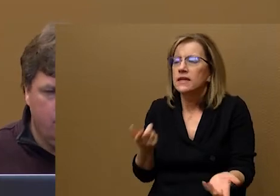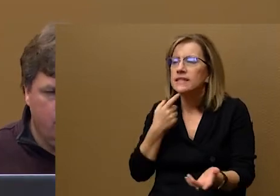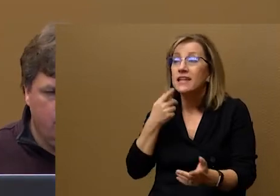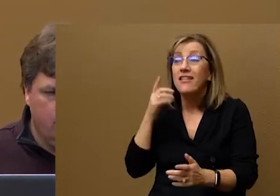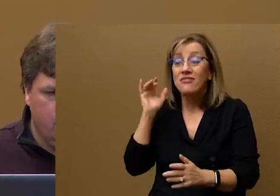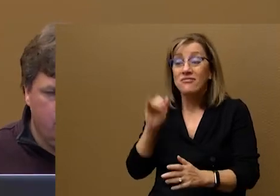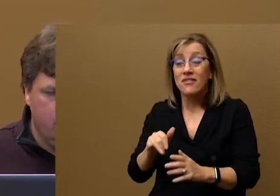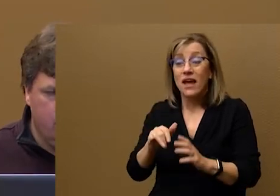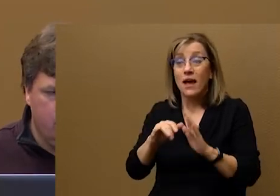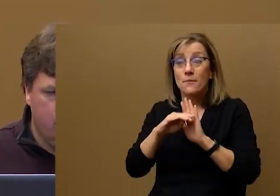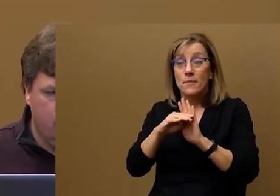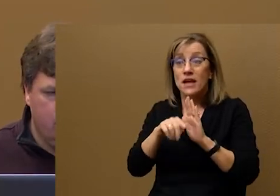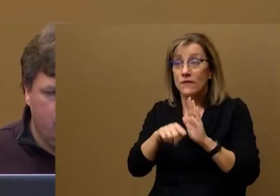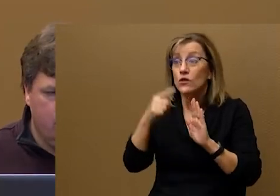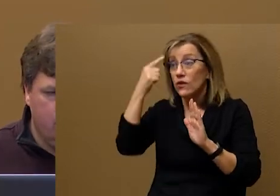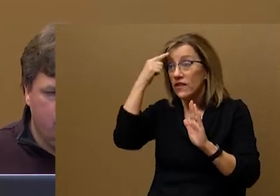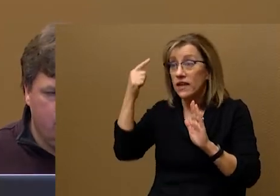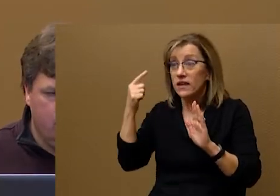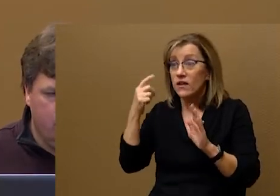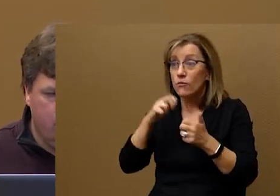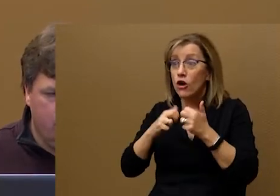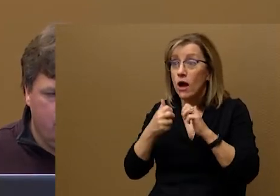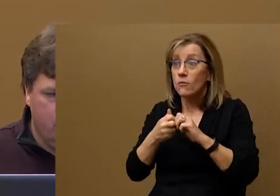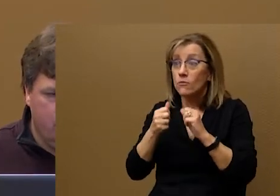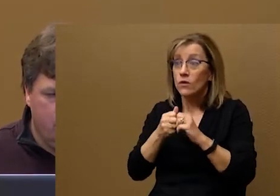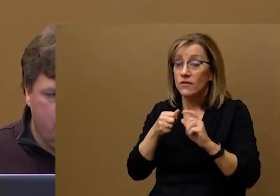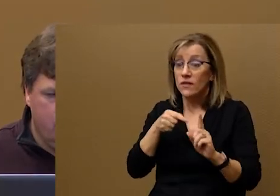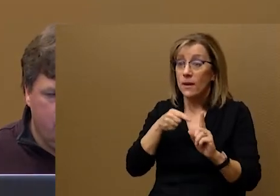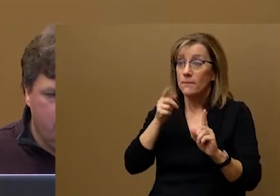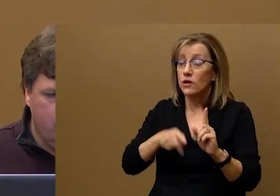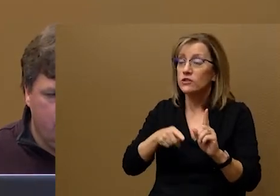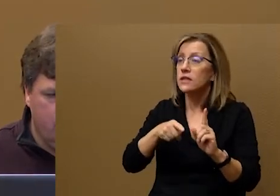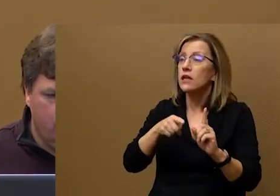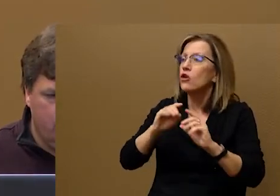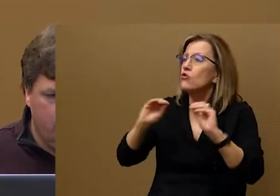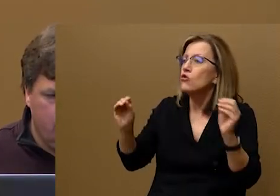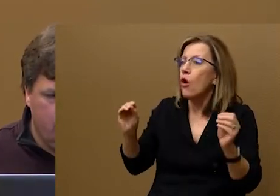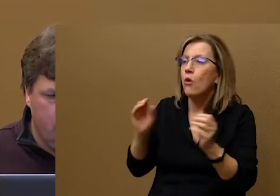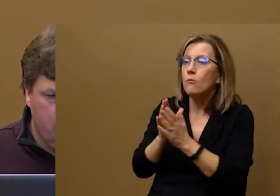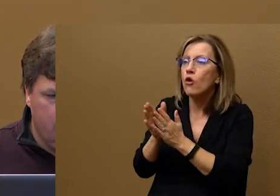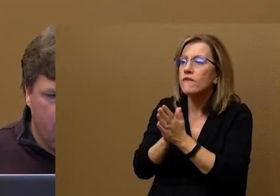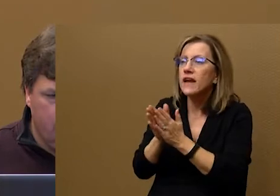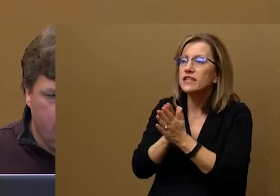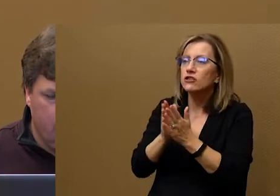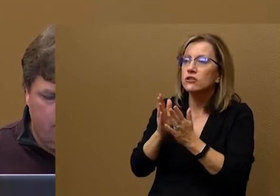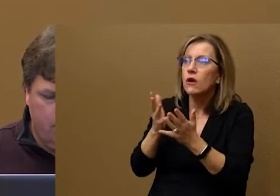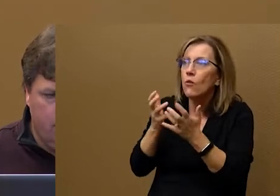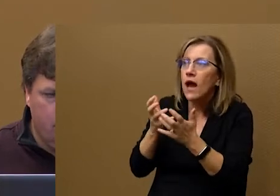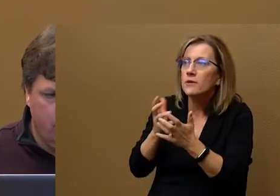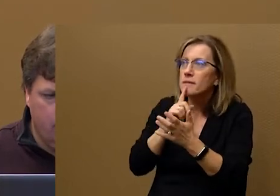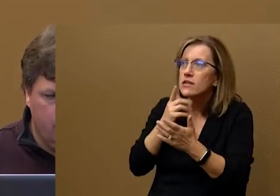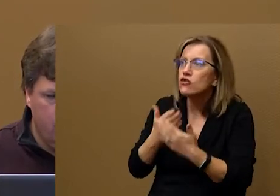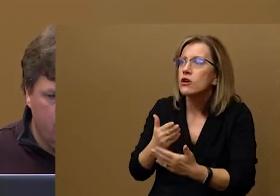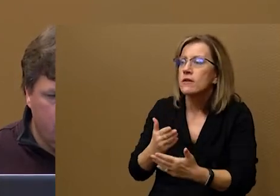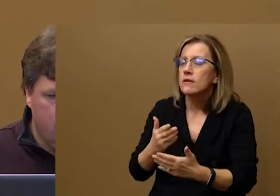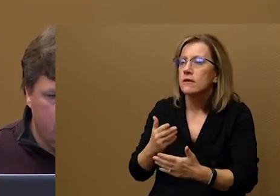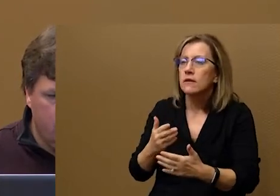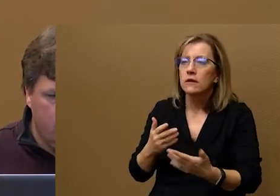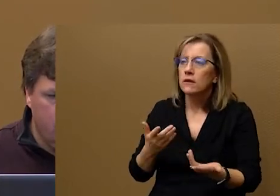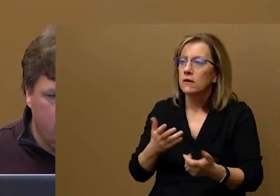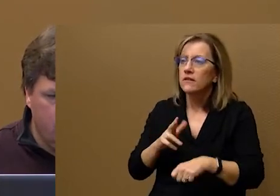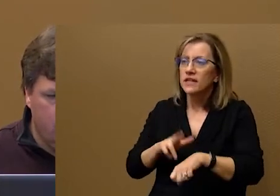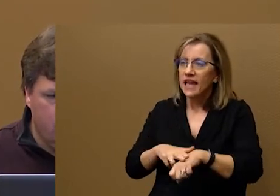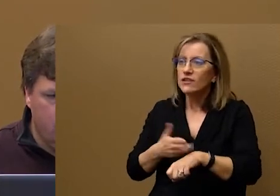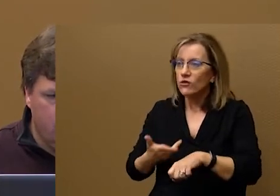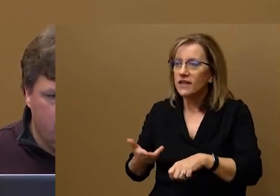if you think that the problem with this person is that they lack motivation, then the natural thing